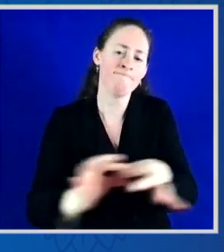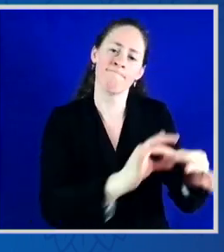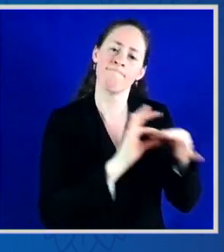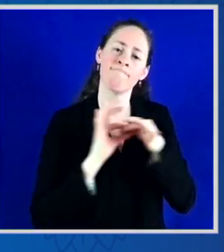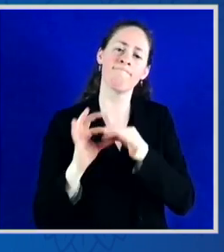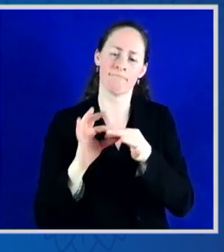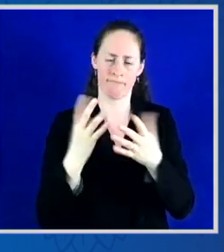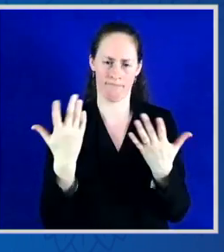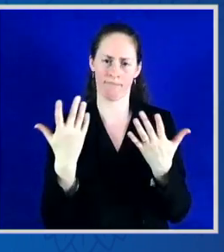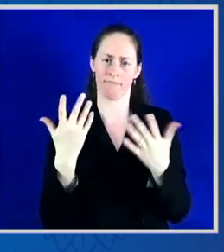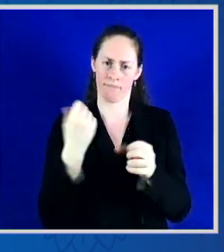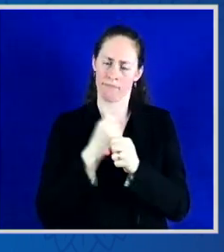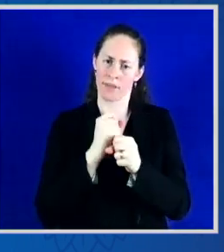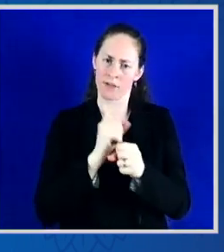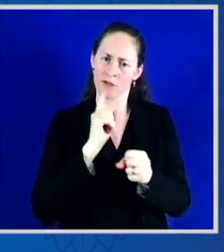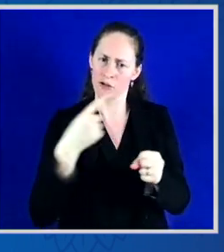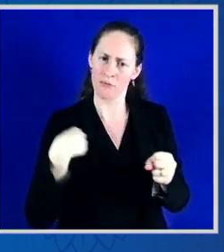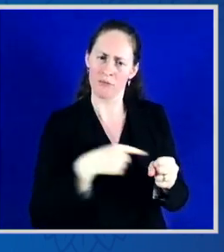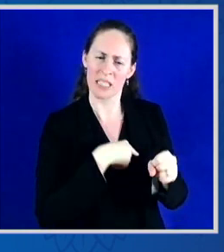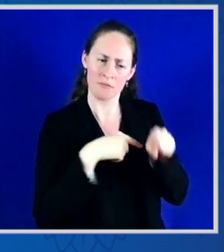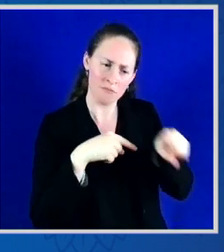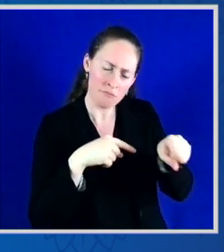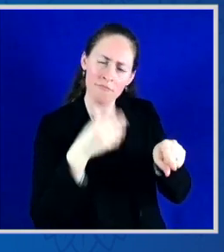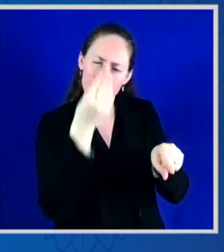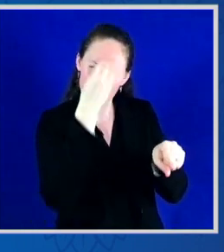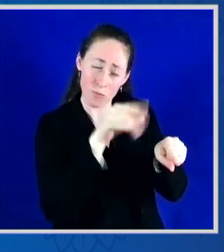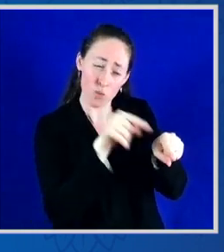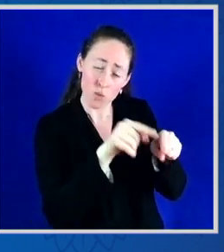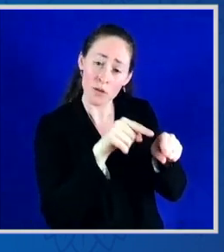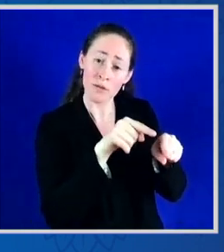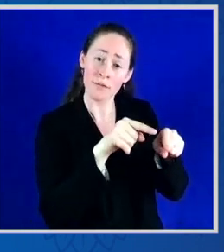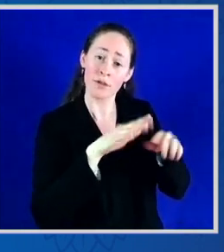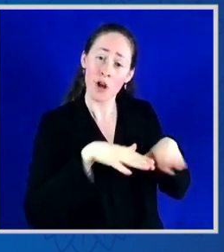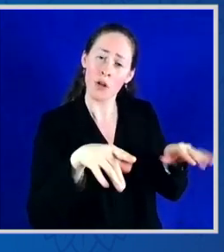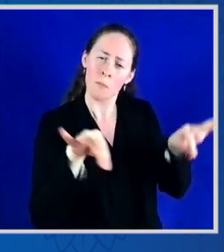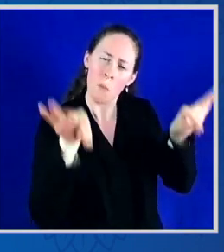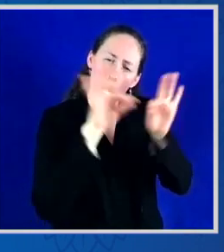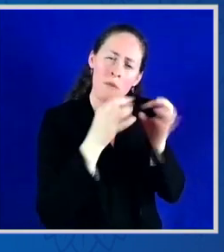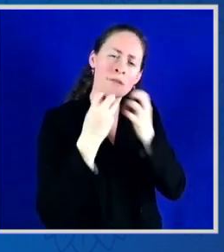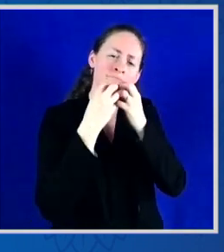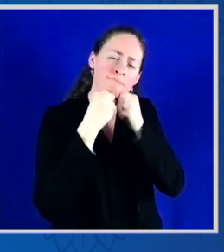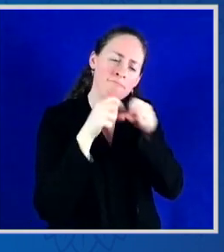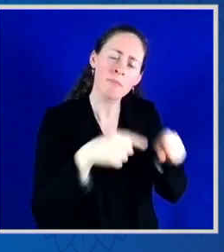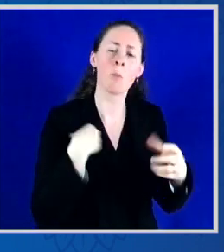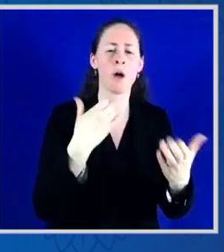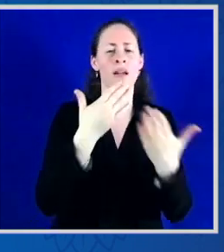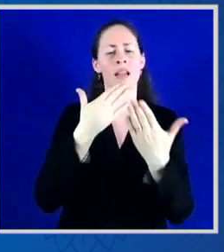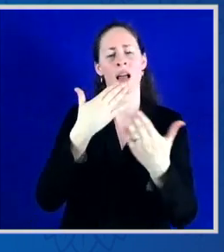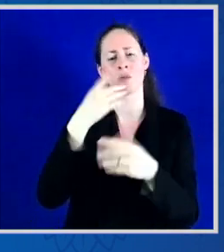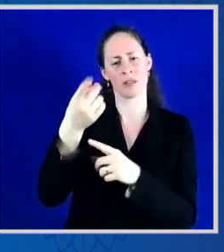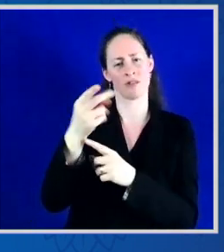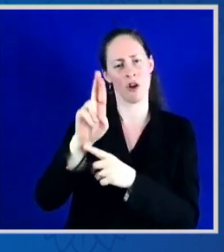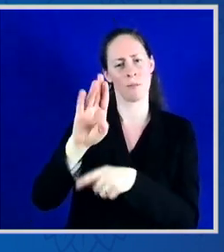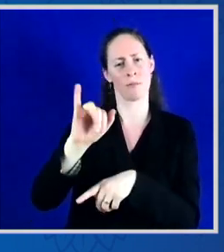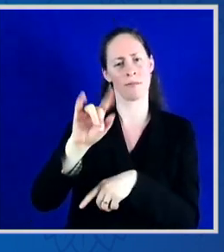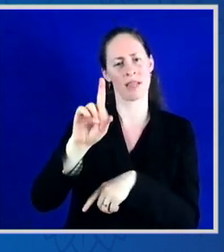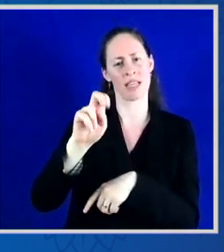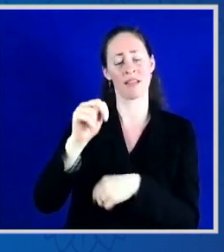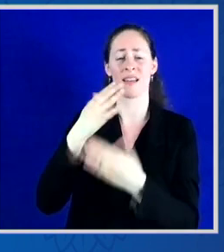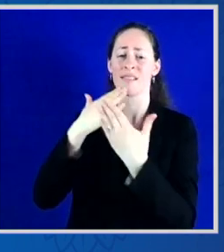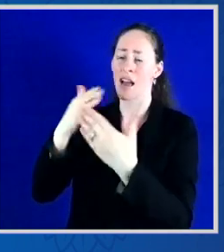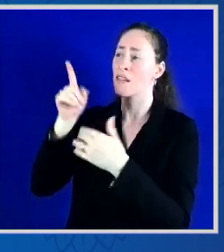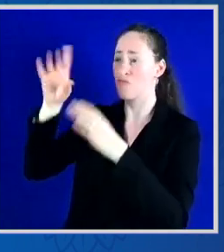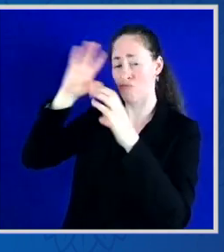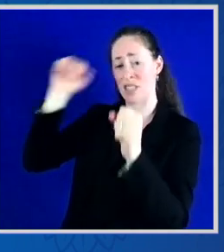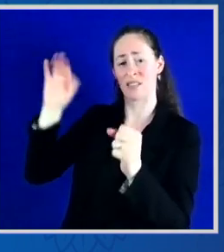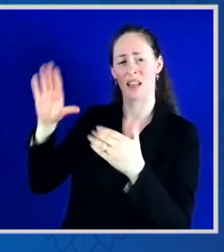the effort, and the investment. Thank you, Dr. Biden, and also thanks to the President for your leadership and unwavering